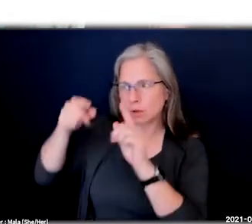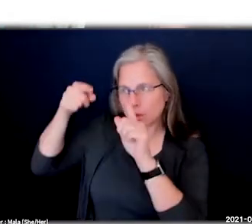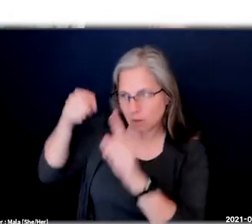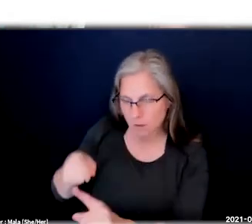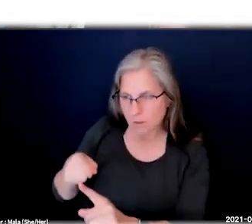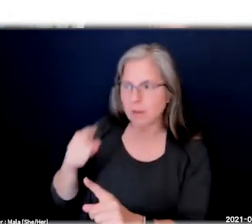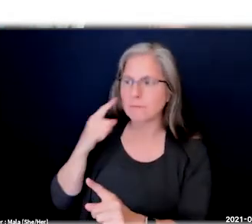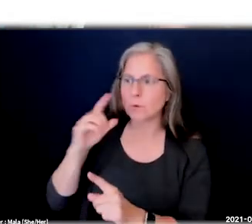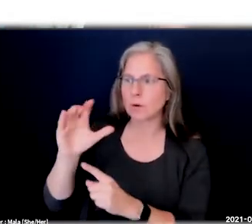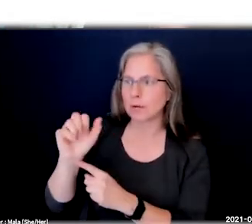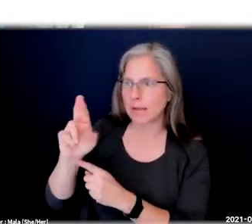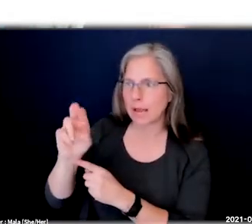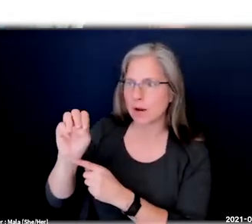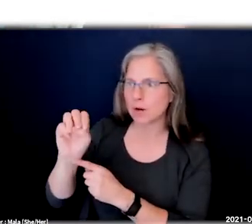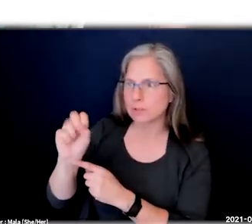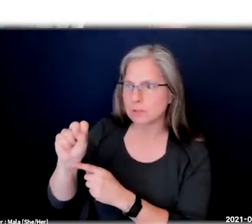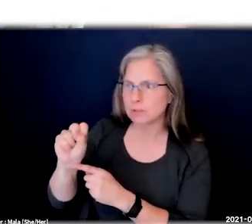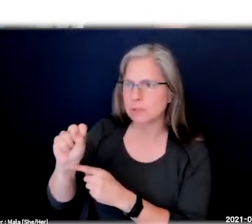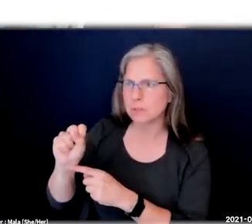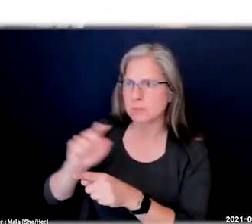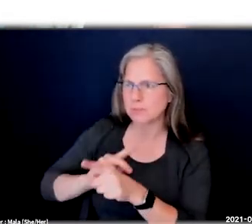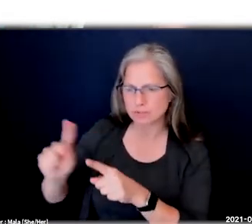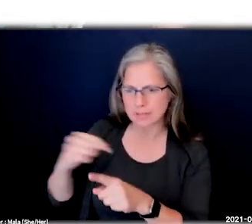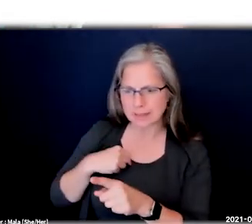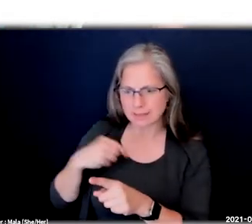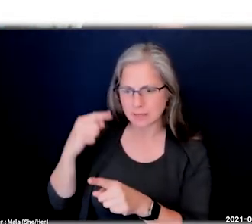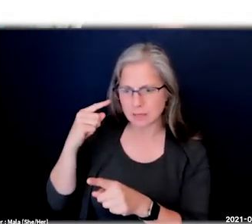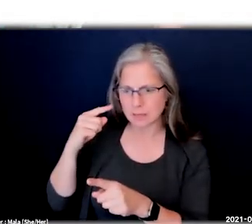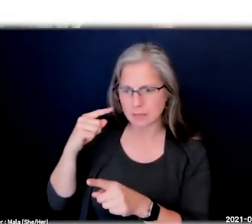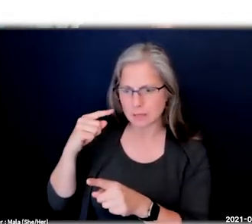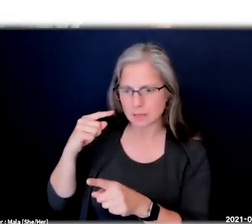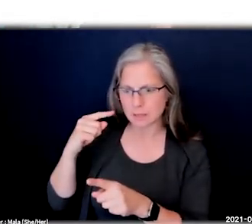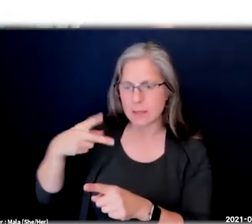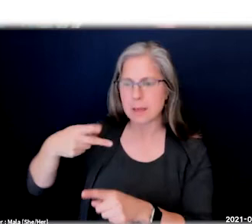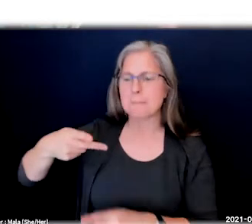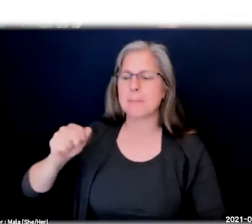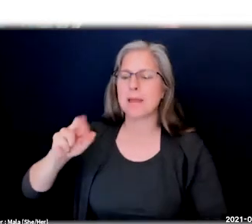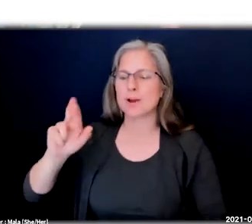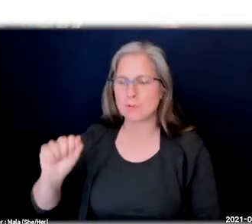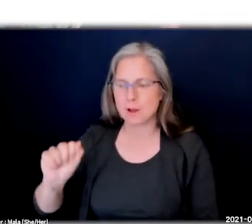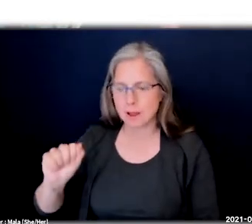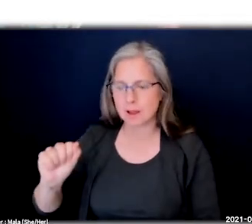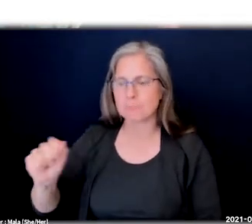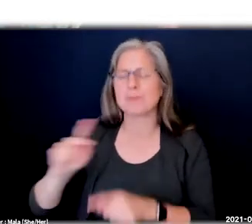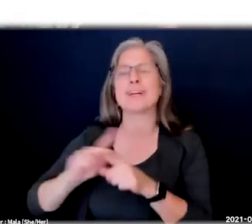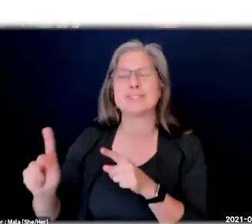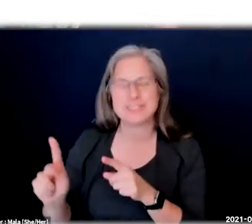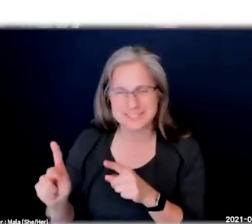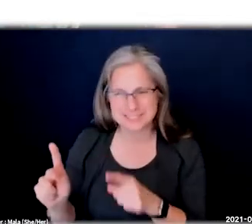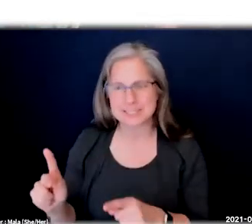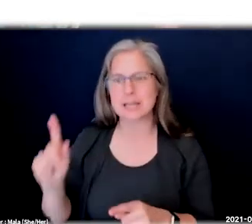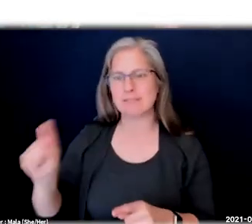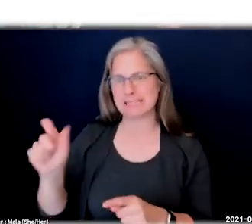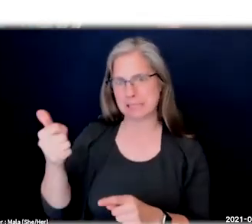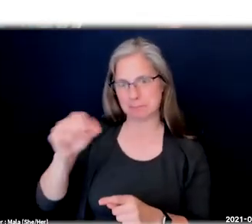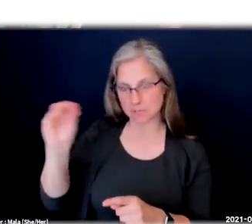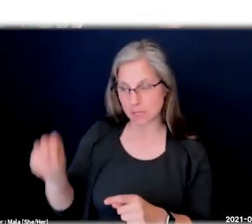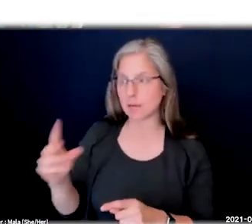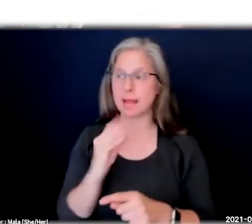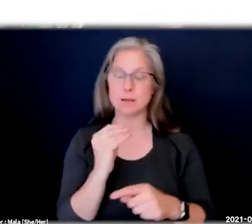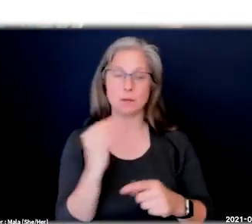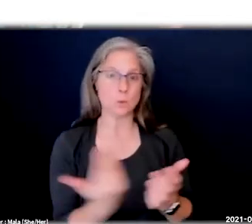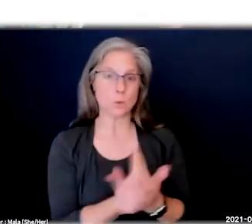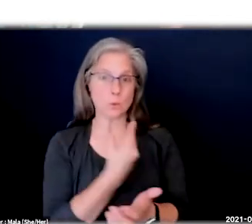paraprofessionals. I believe it's about 10%. And then the ARPA money, the new money, the